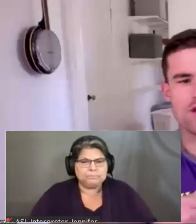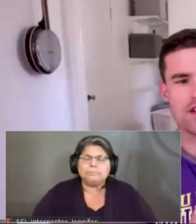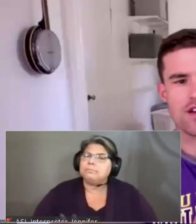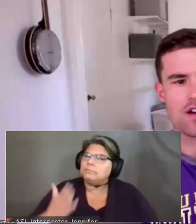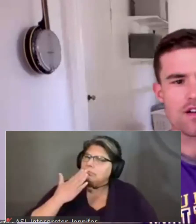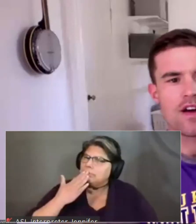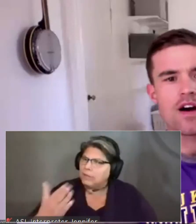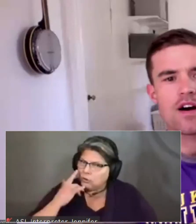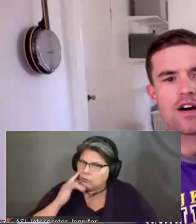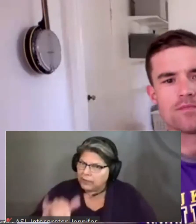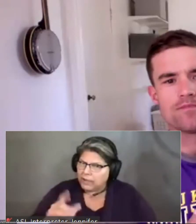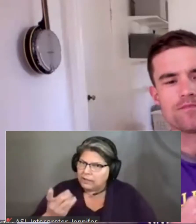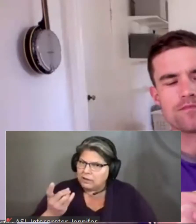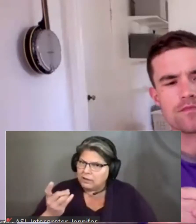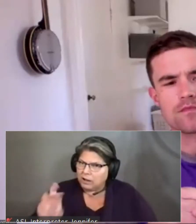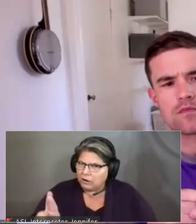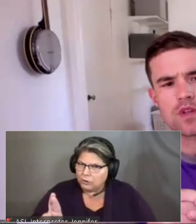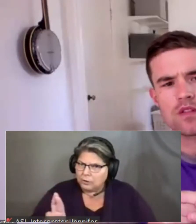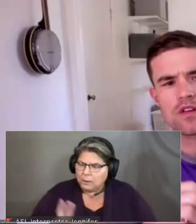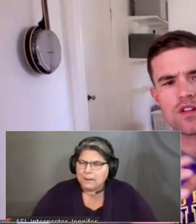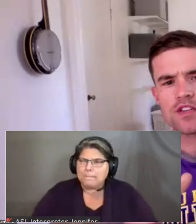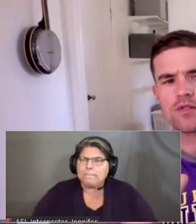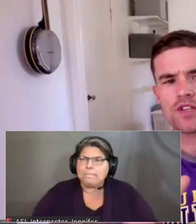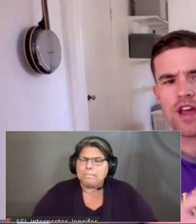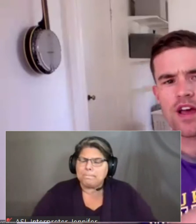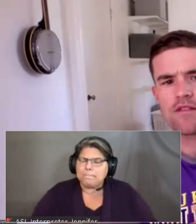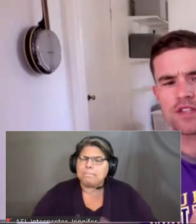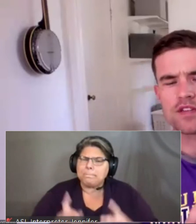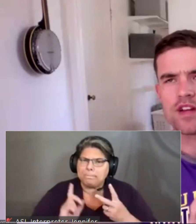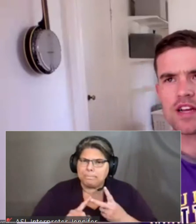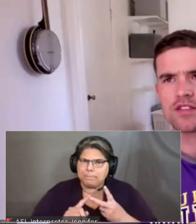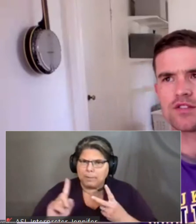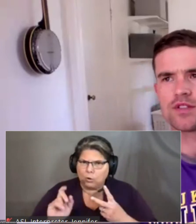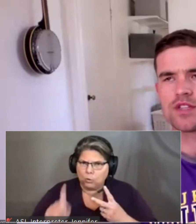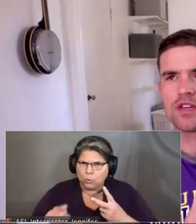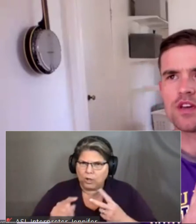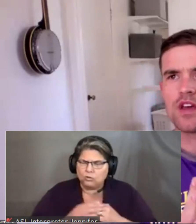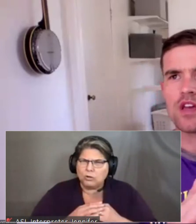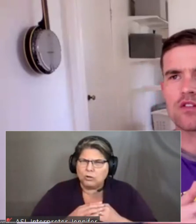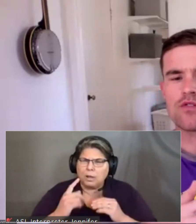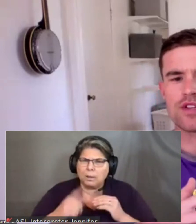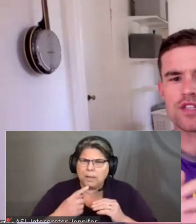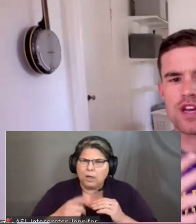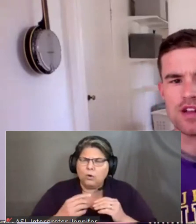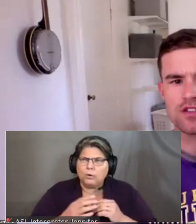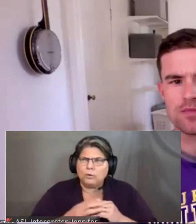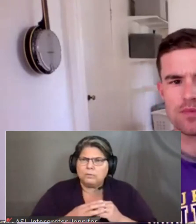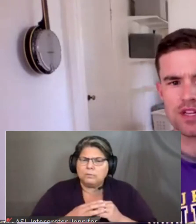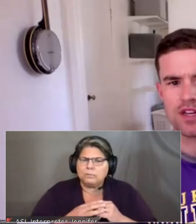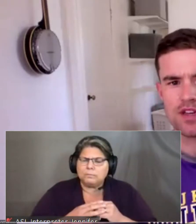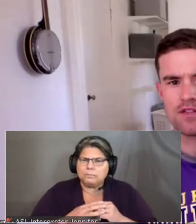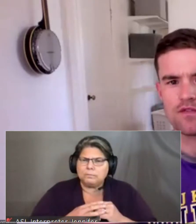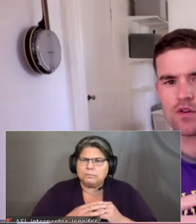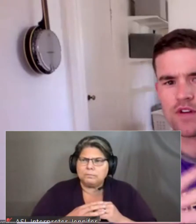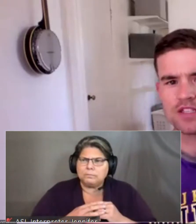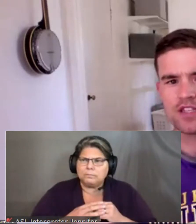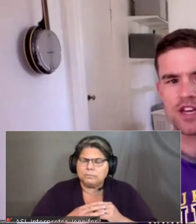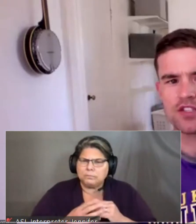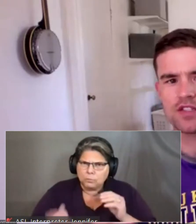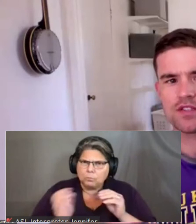Thank you for that, Doc. The next question I have has to do with the increased eligibility